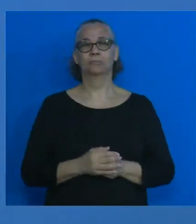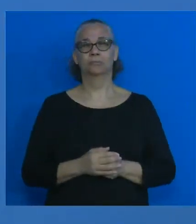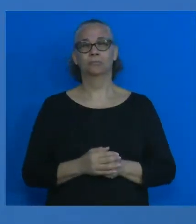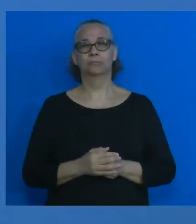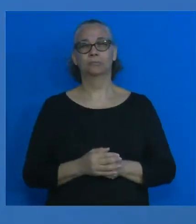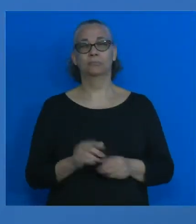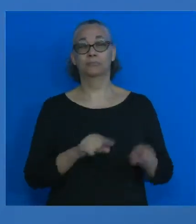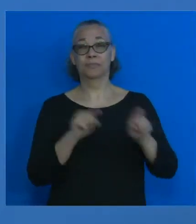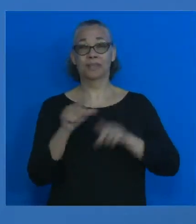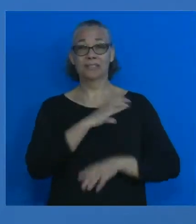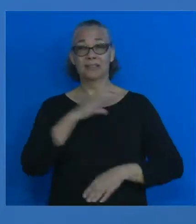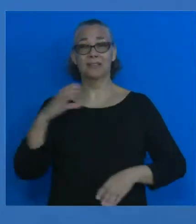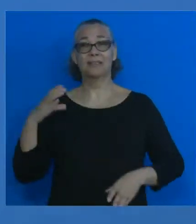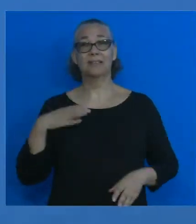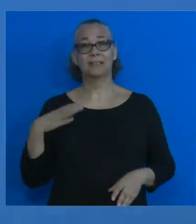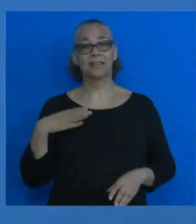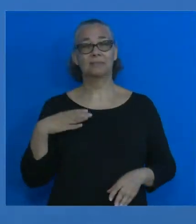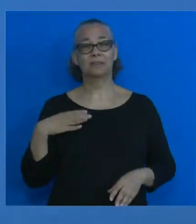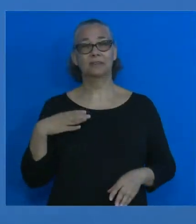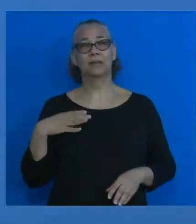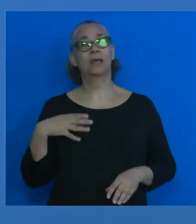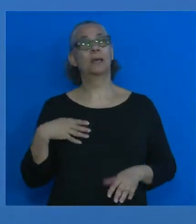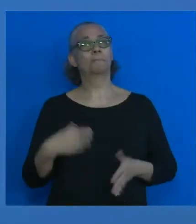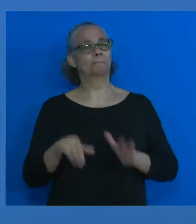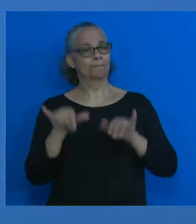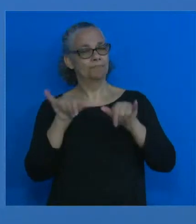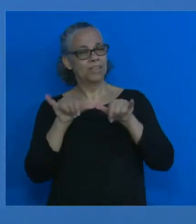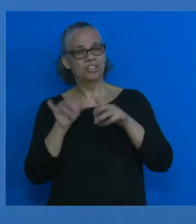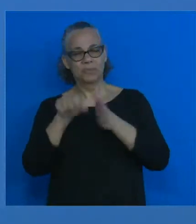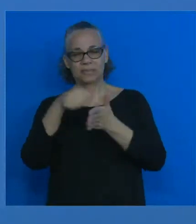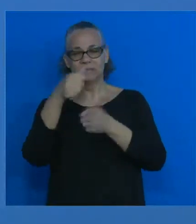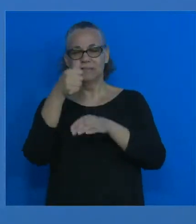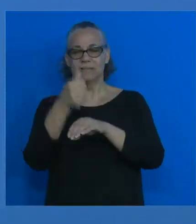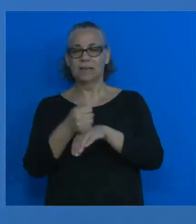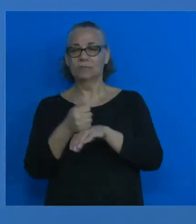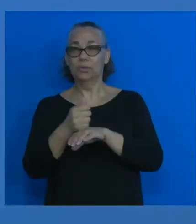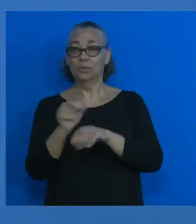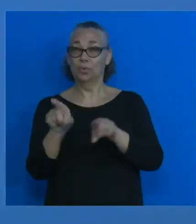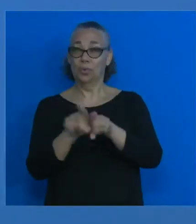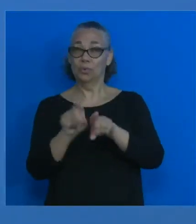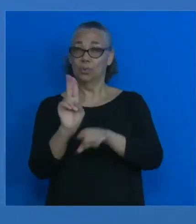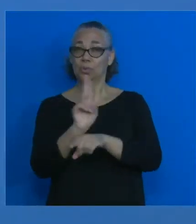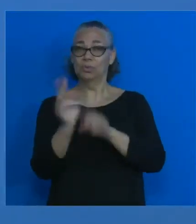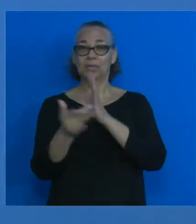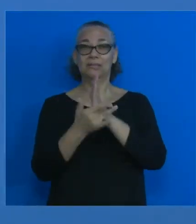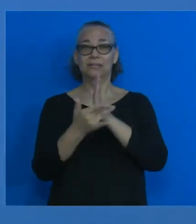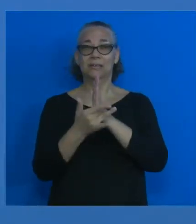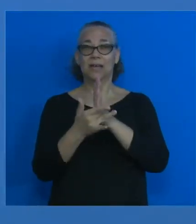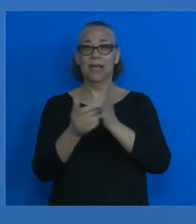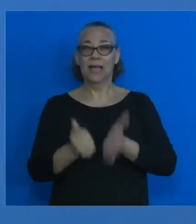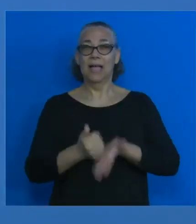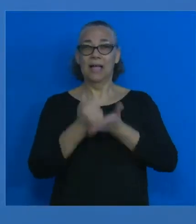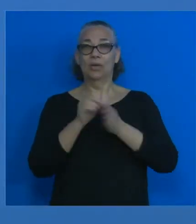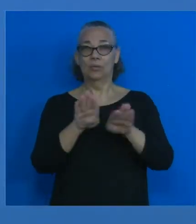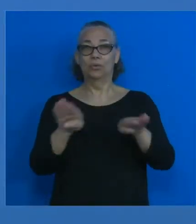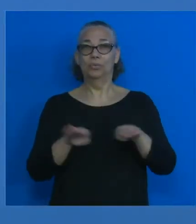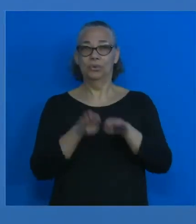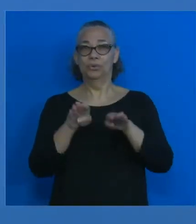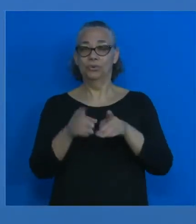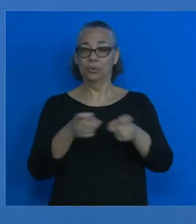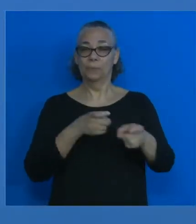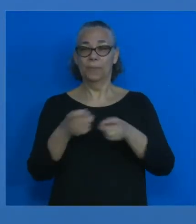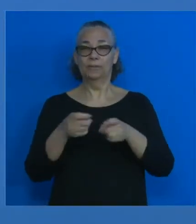As the cabinet mandated measures will get put in place, we will also use technology to help Bermuda manage the spread